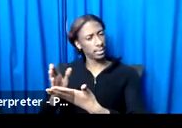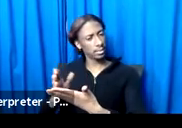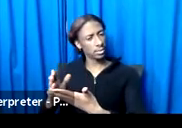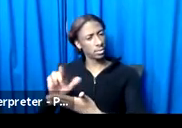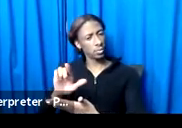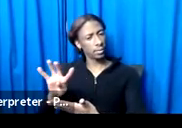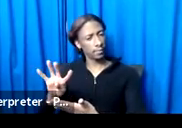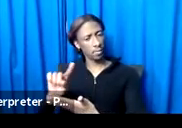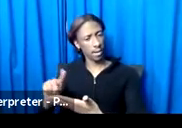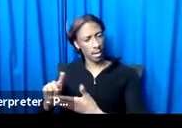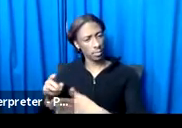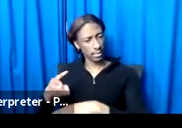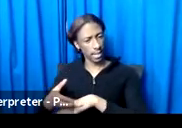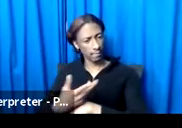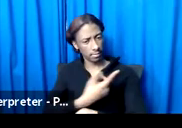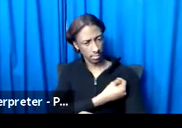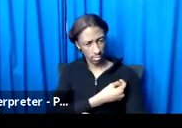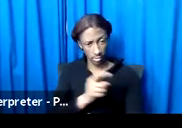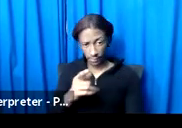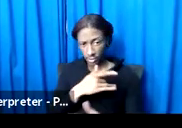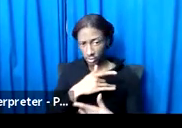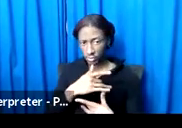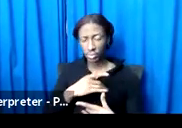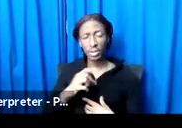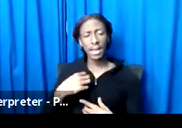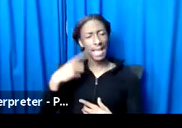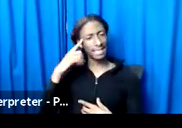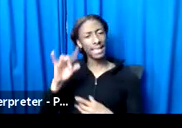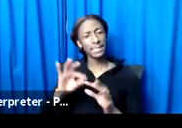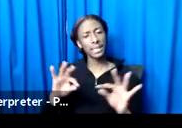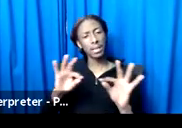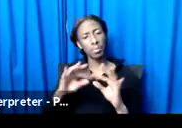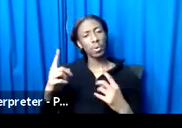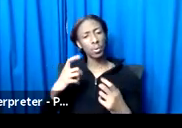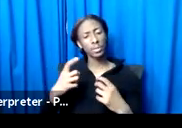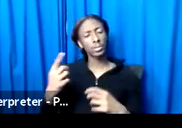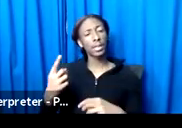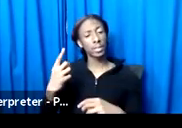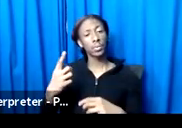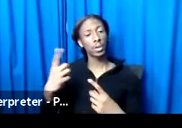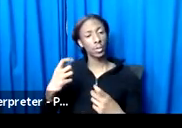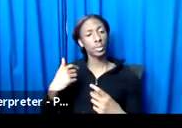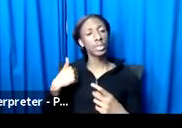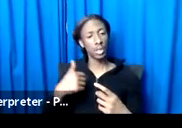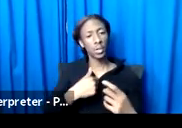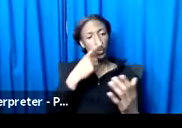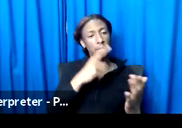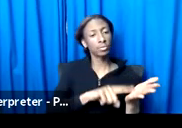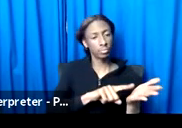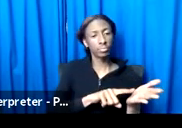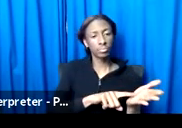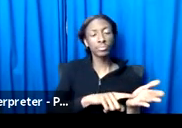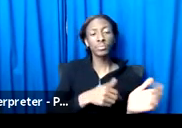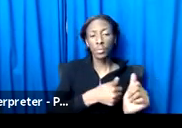the Pfizer vaccine? And I think that's a really important question, and one that we are tracking very closely. In fact, I